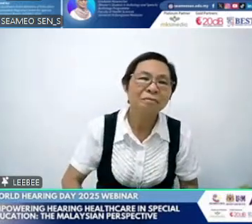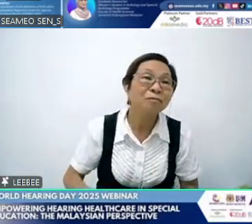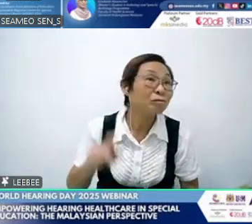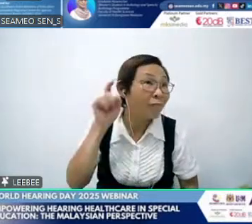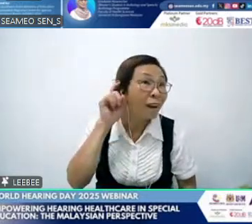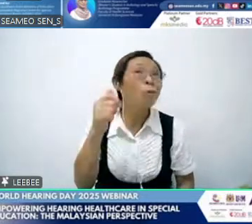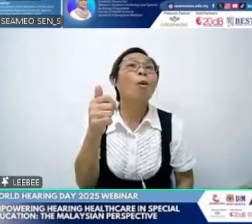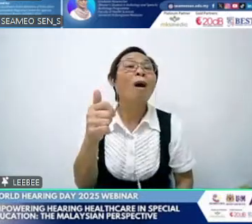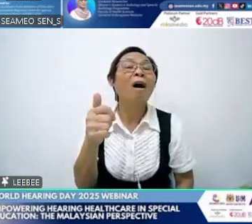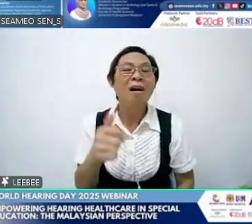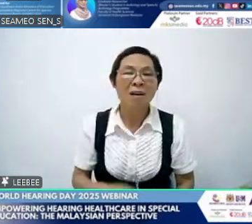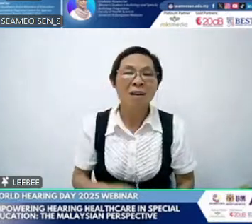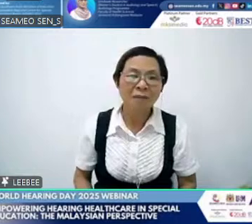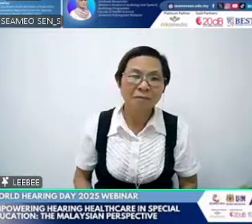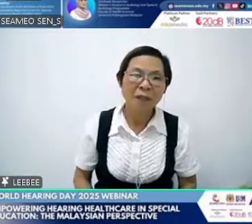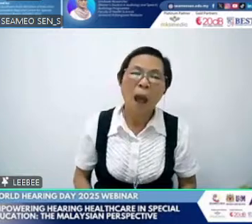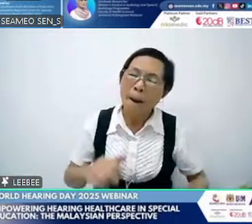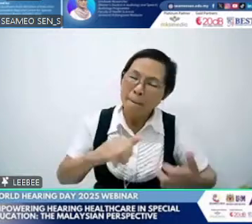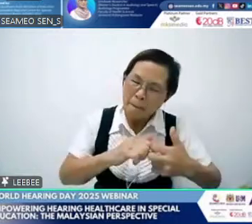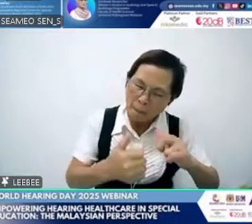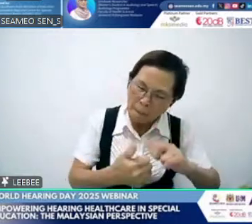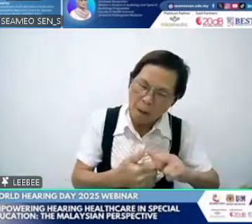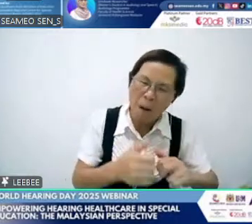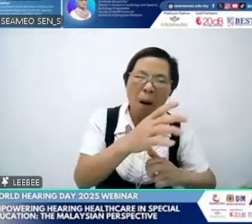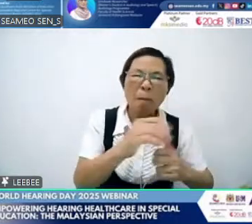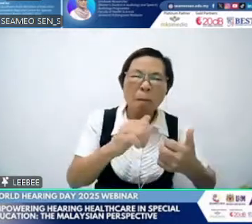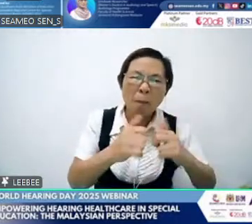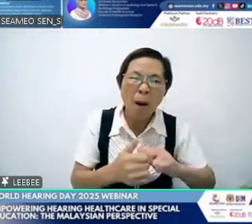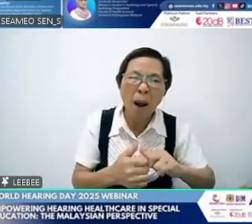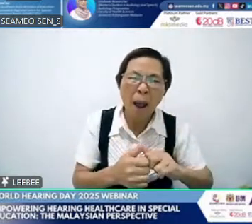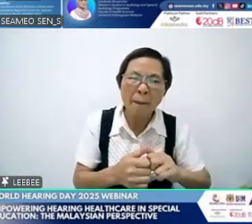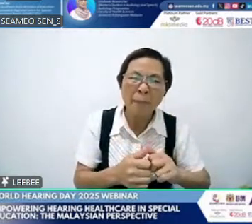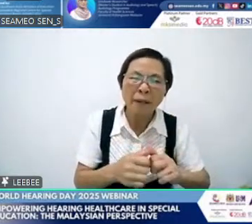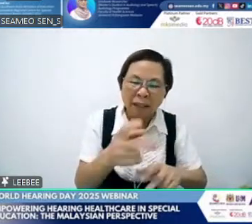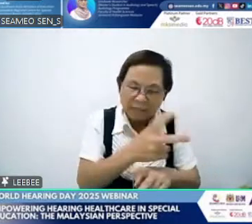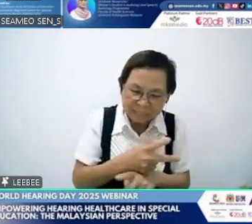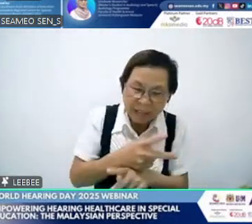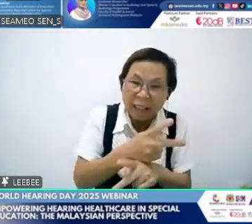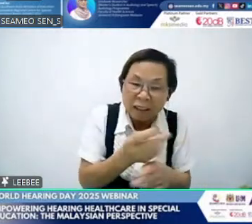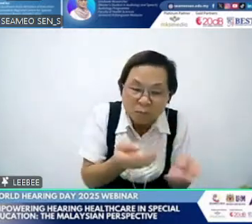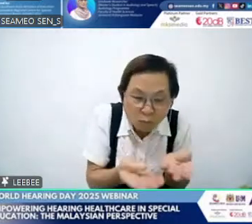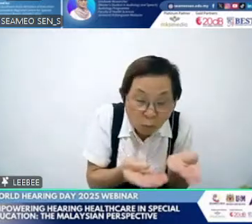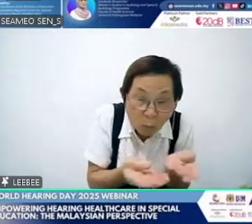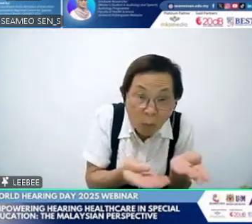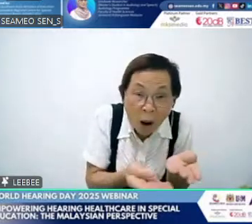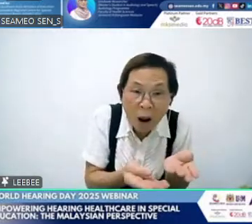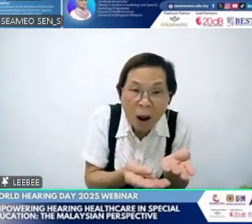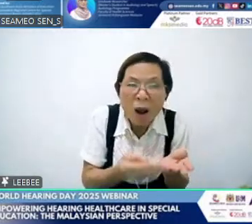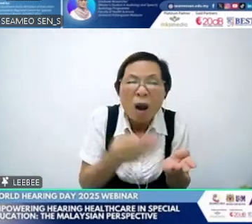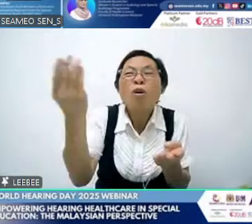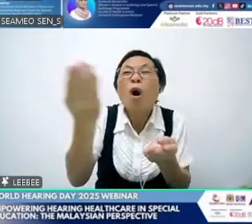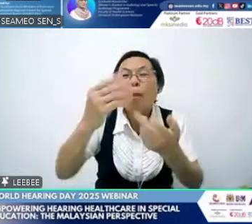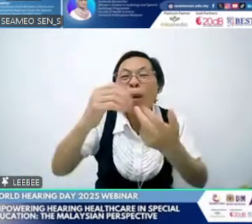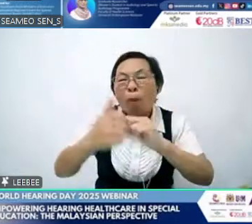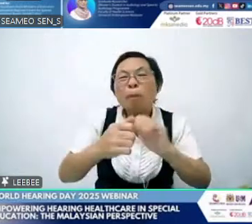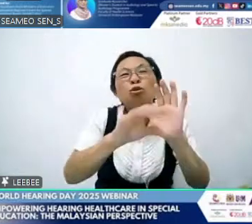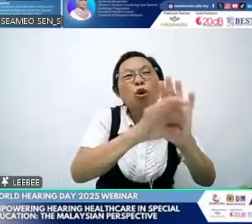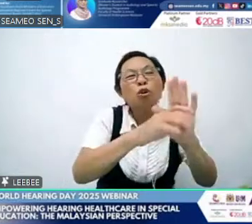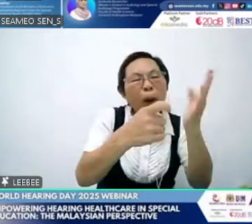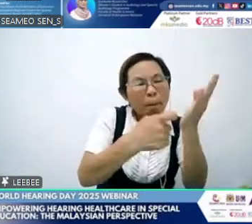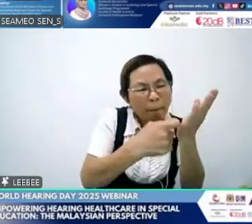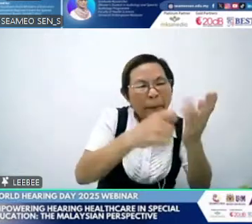For troubleshooting and maintenance, the modules provide practical solution to common issues like battery